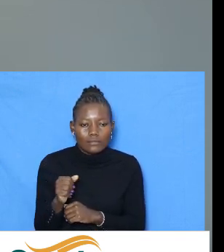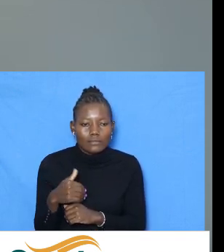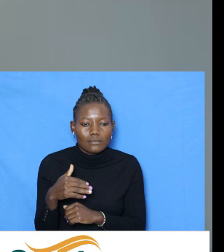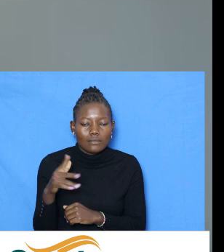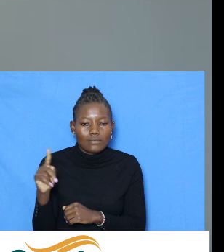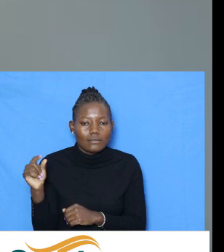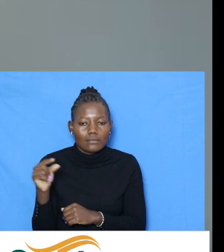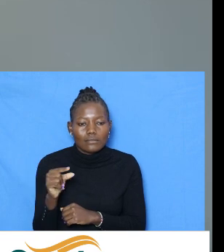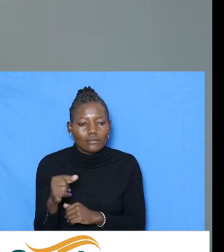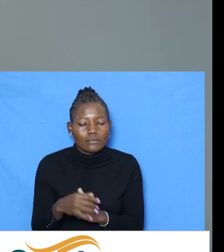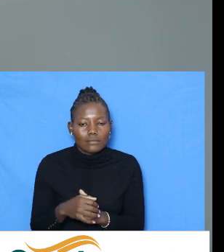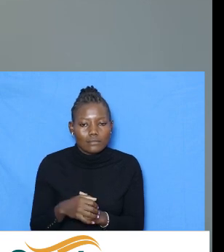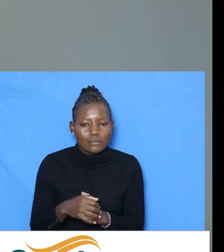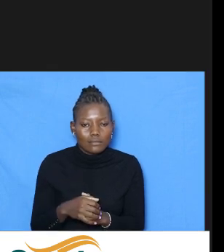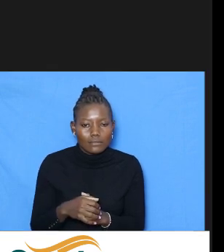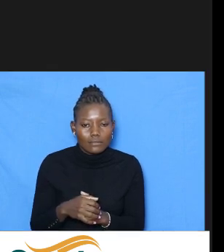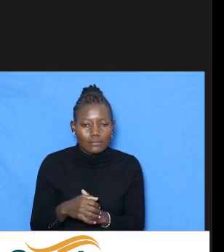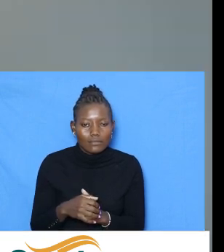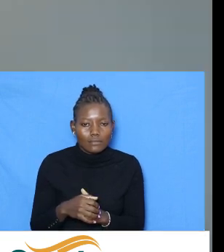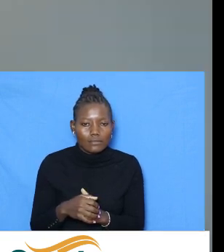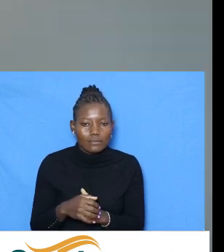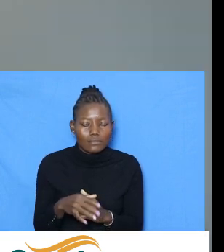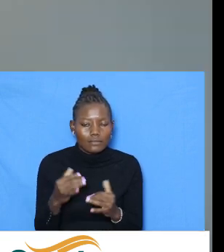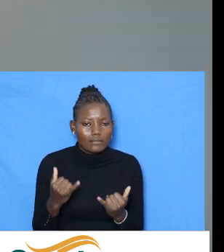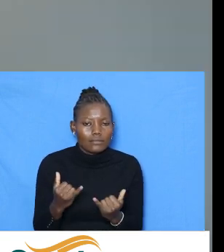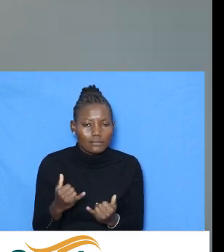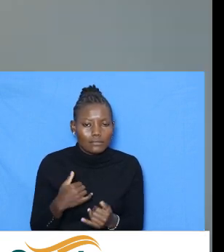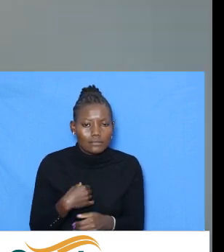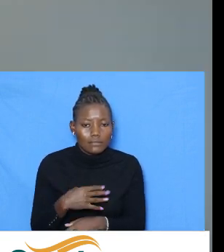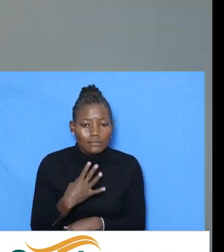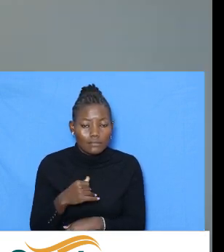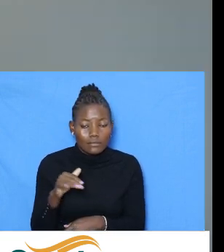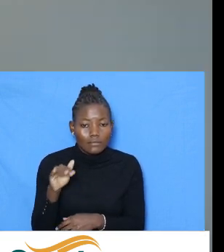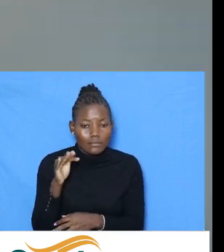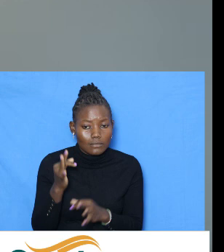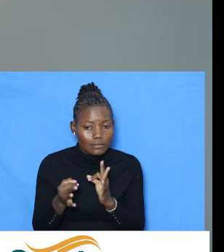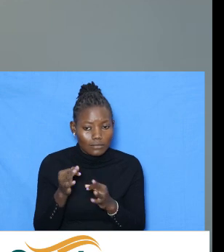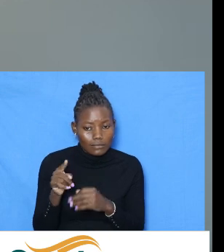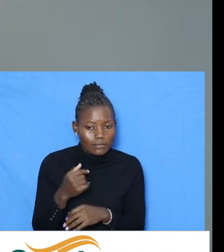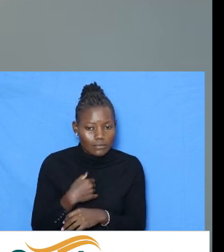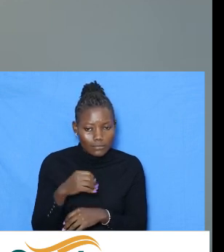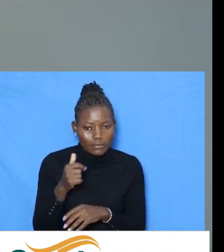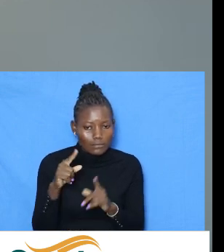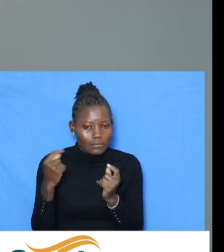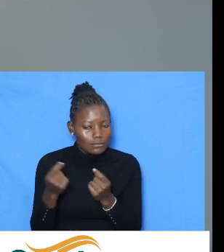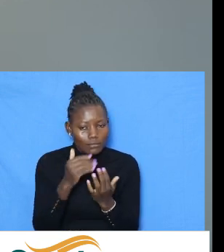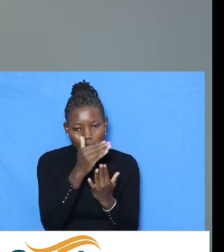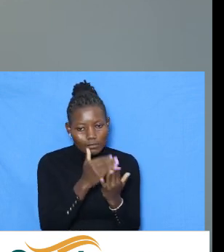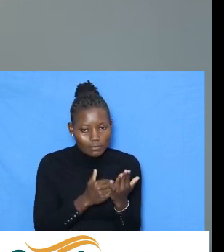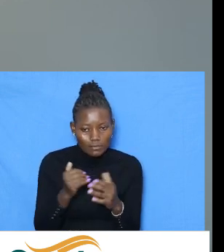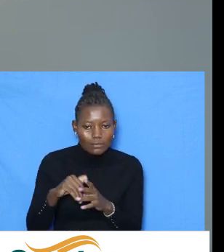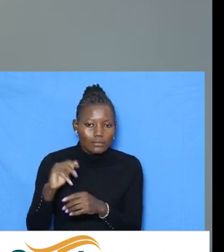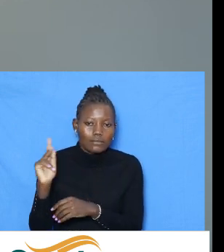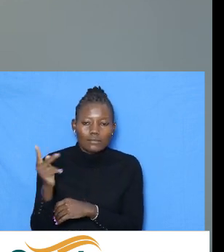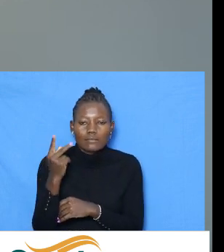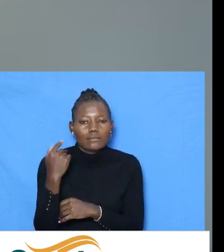pure protein, this rises. So I want to ask you if there is any kind of list in Kenya, in this